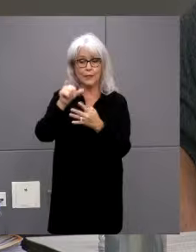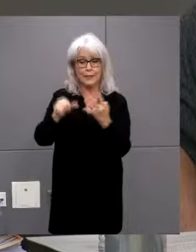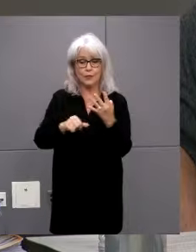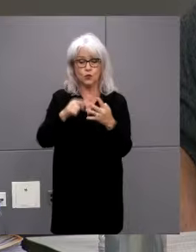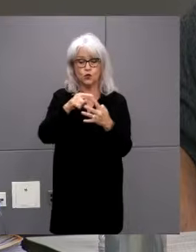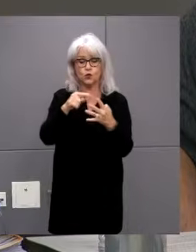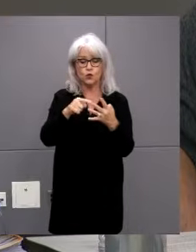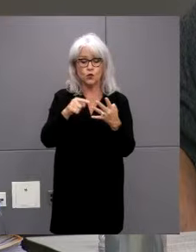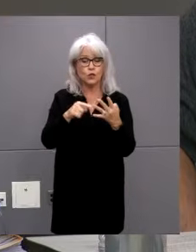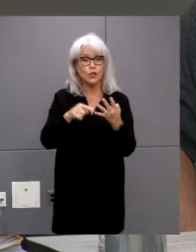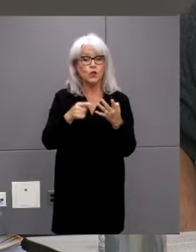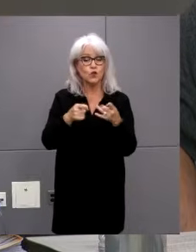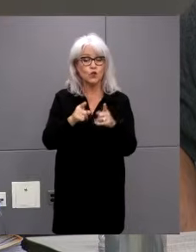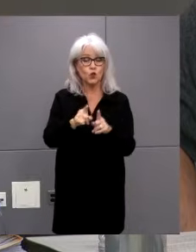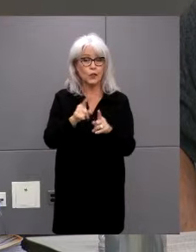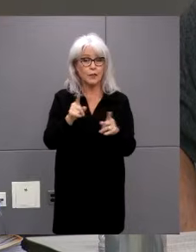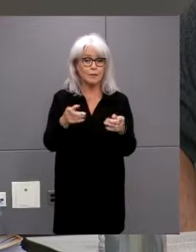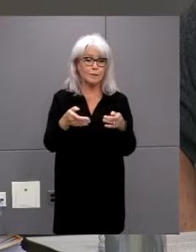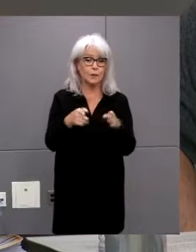items in closed session,